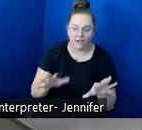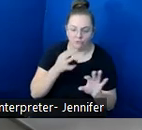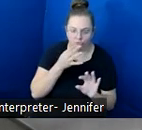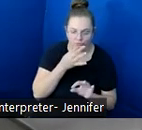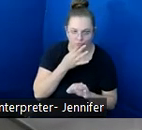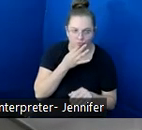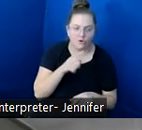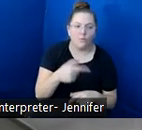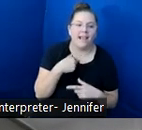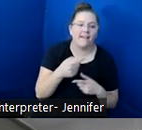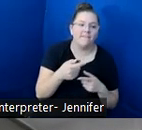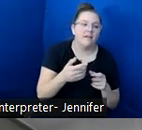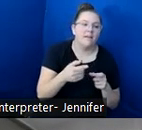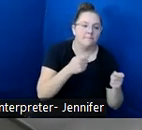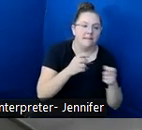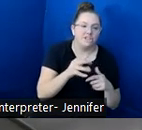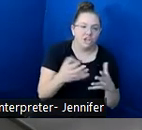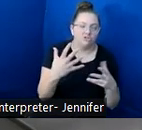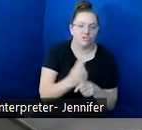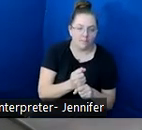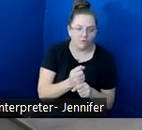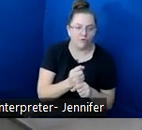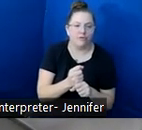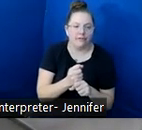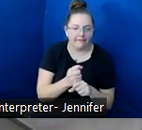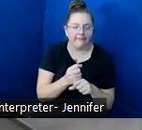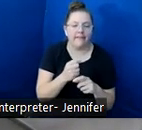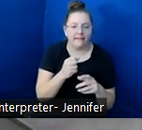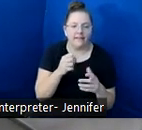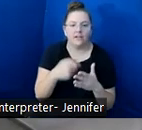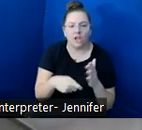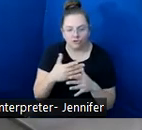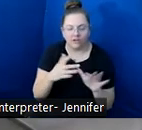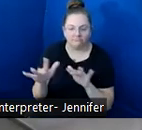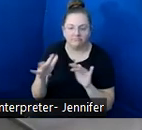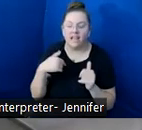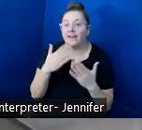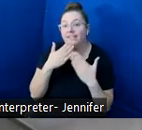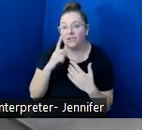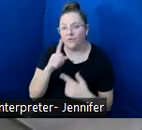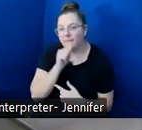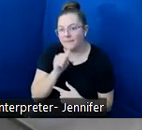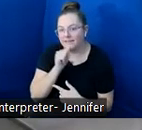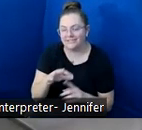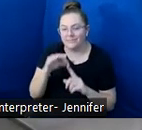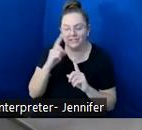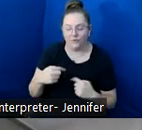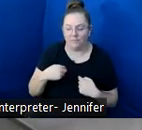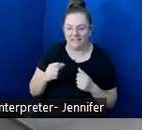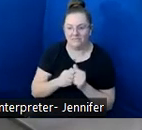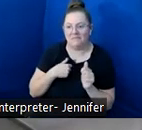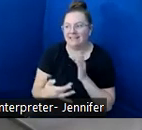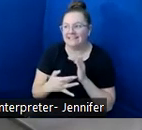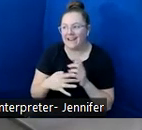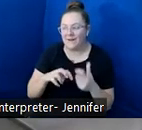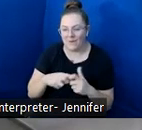coverage and other resources that you can use. And I just want to thank you for your patience, and especially with me with my technical